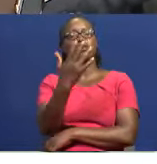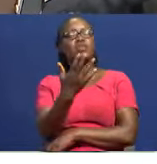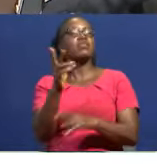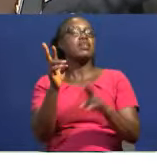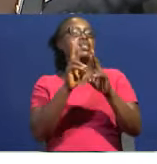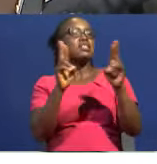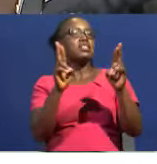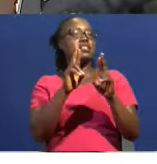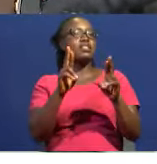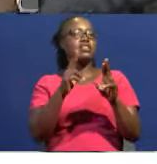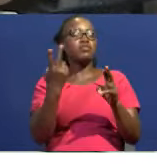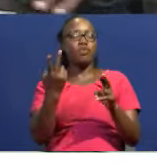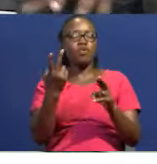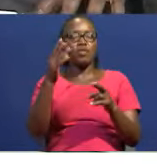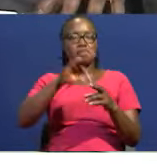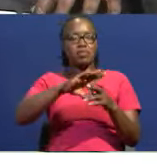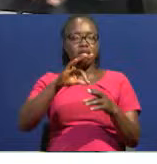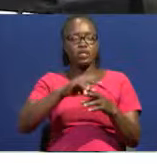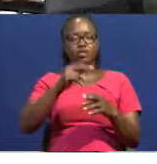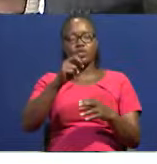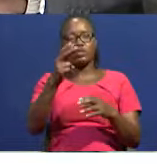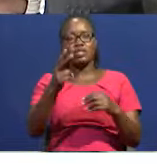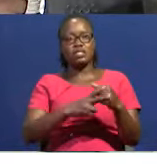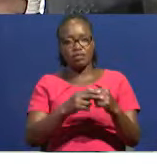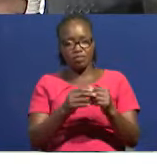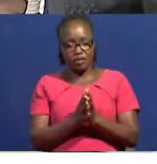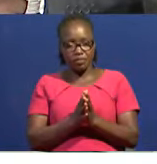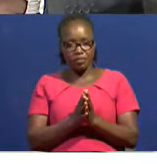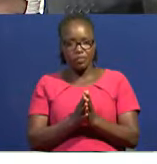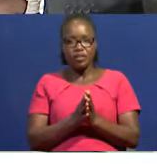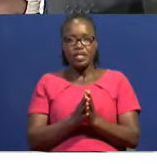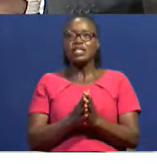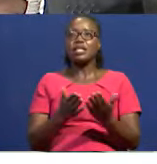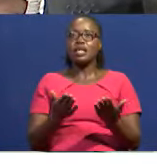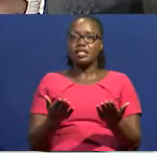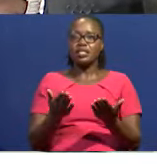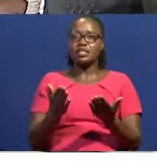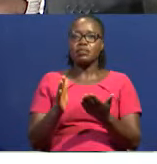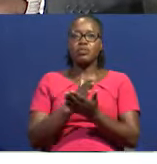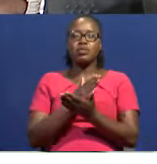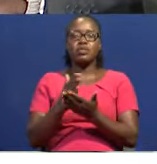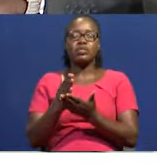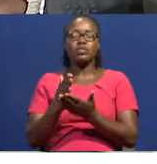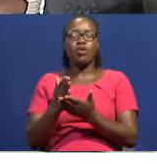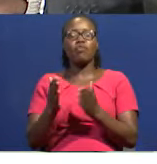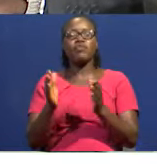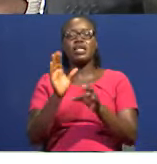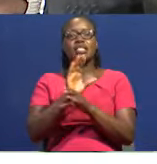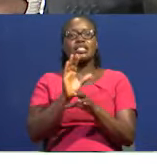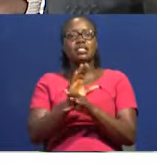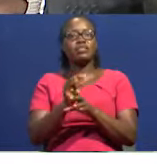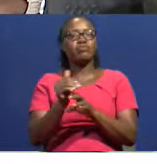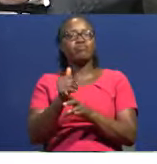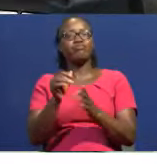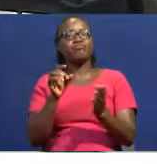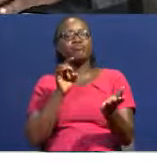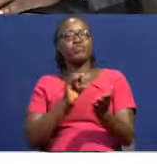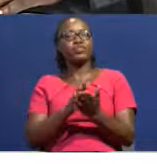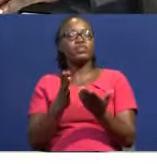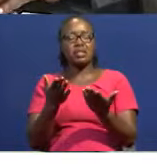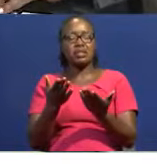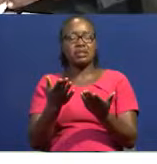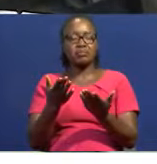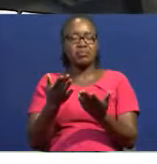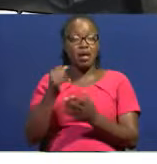readiness for the next polls. This is a section of politicians faulted a section of clergy for rejecting donations from politicians. Here are